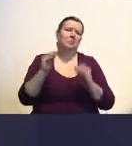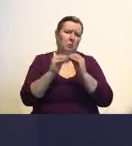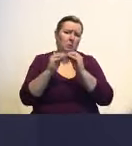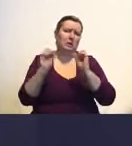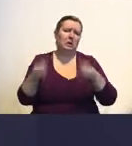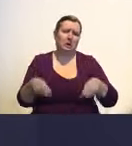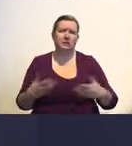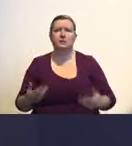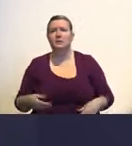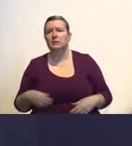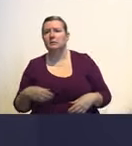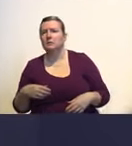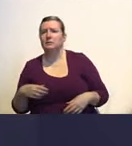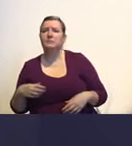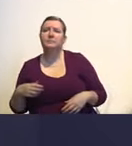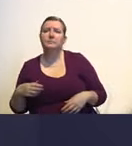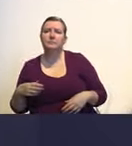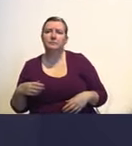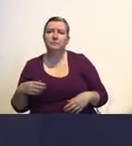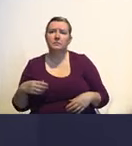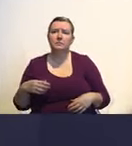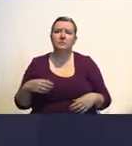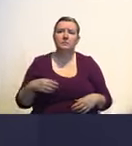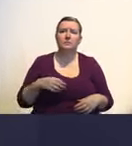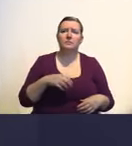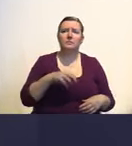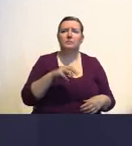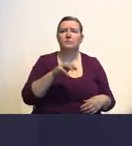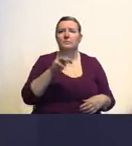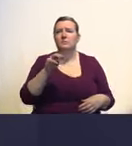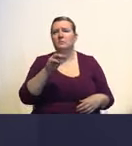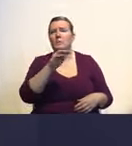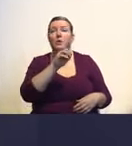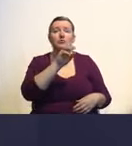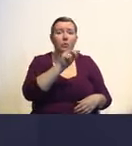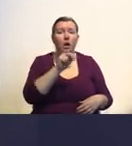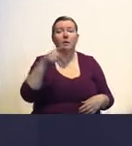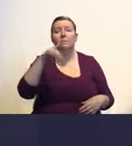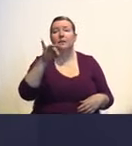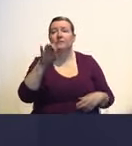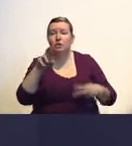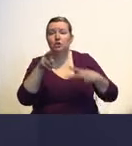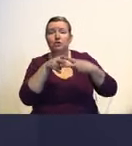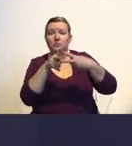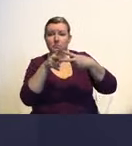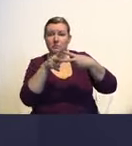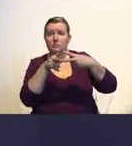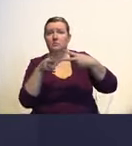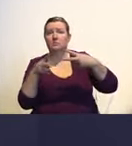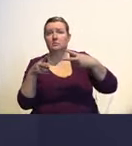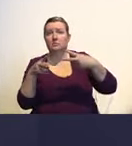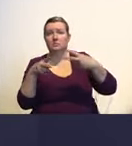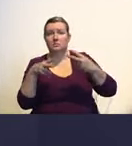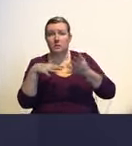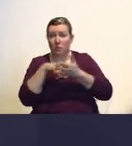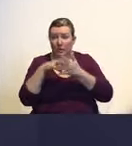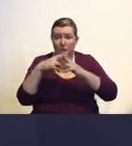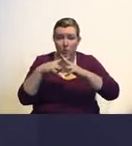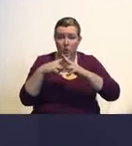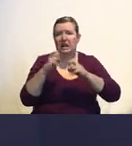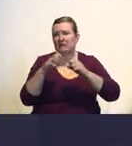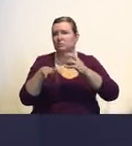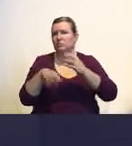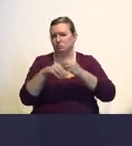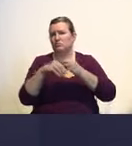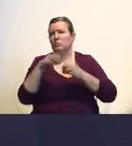mRNA vaccine, Moderna or Pfizer, at 3 months. Check with your healthcare provider to be sure you are up